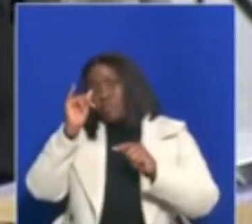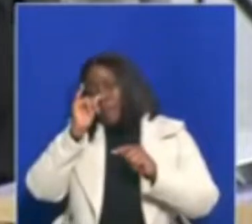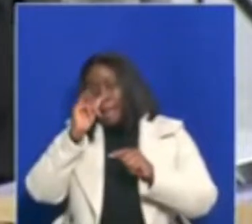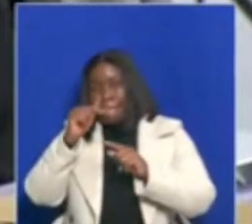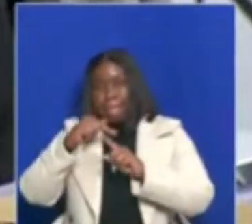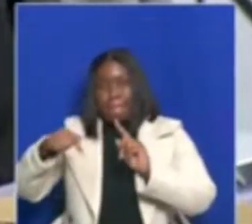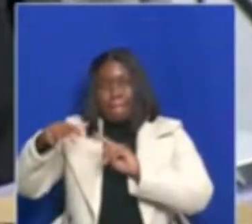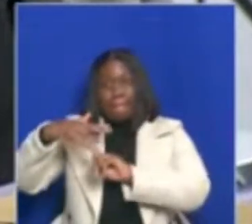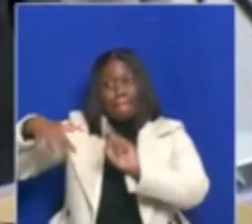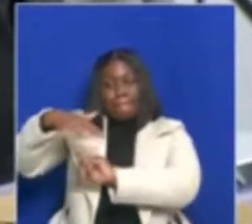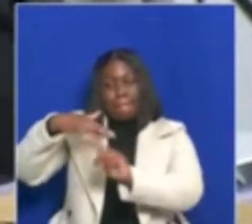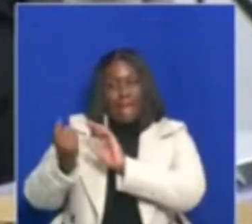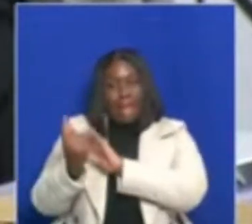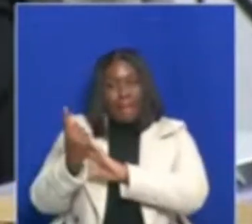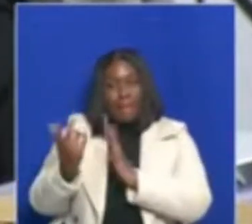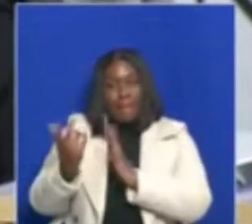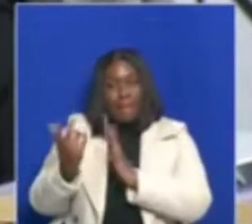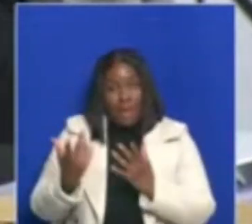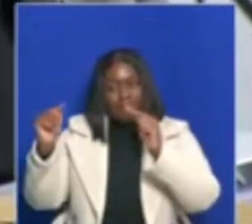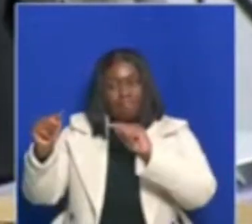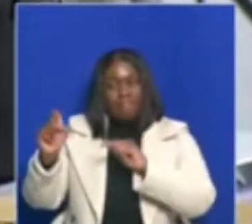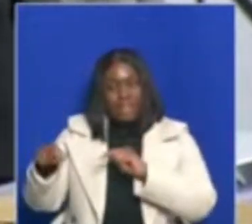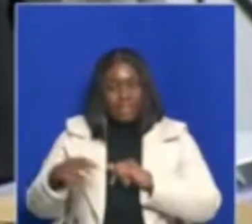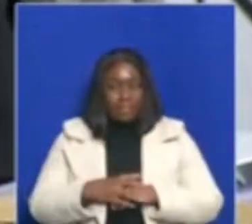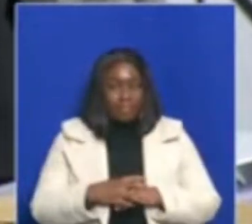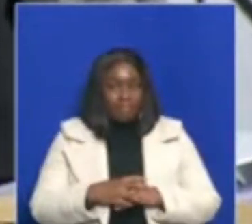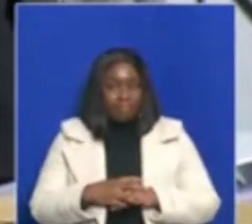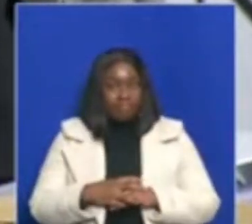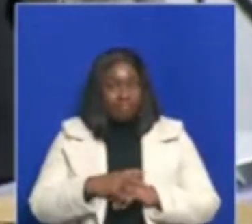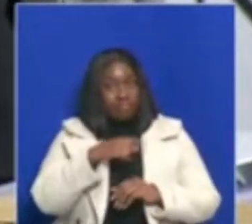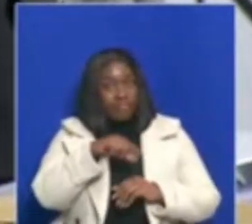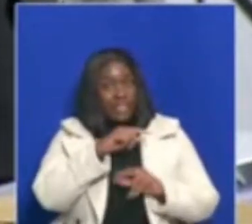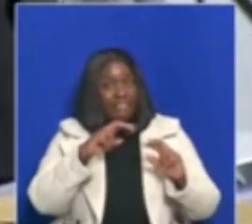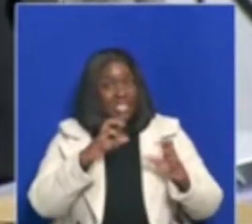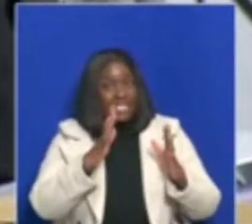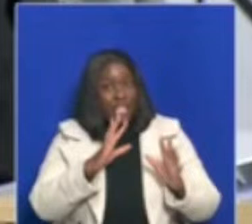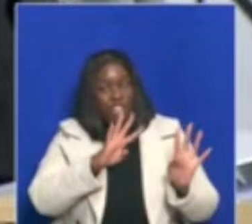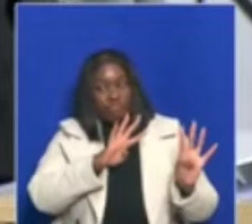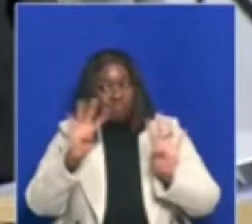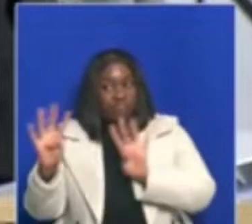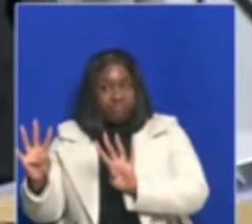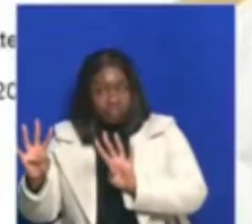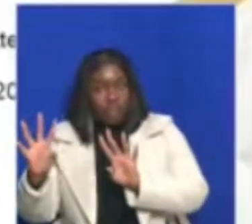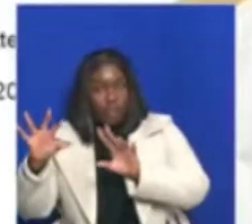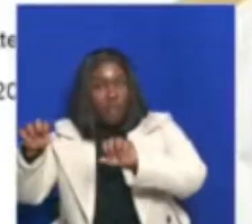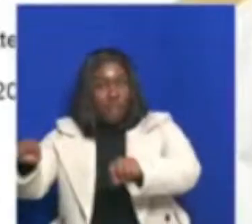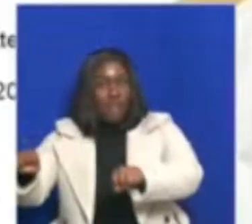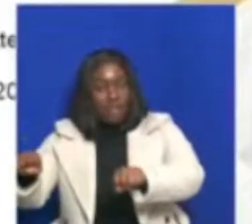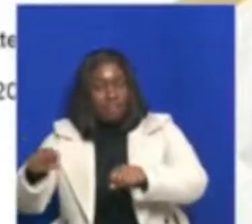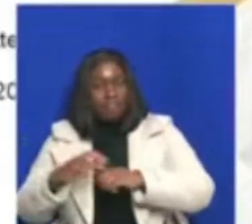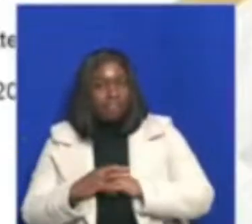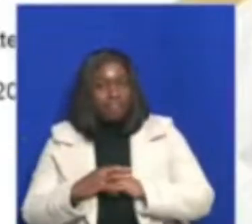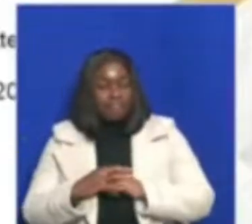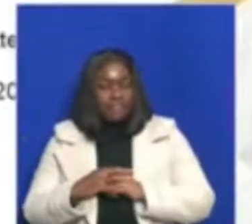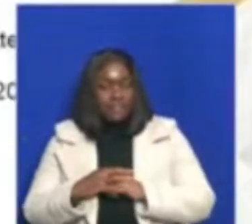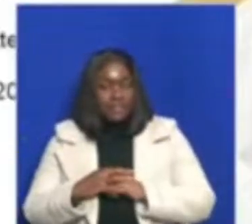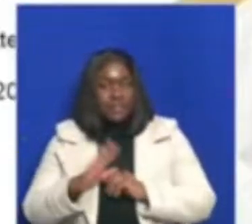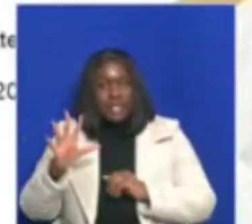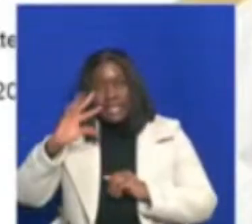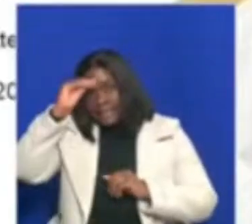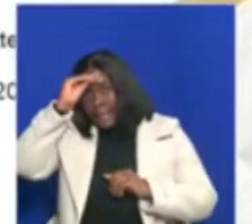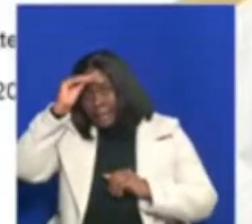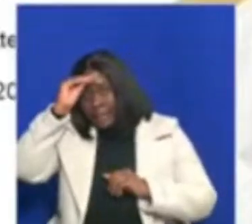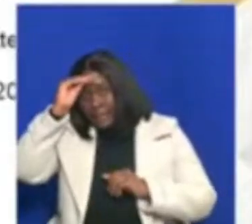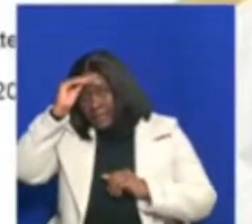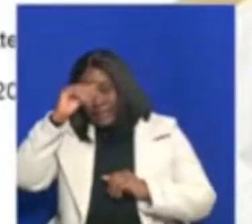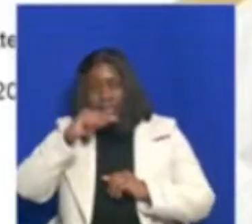When IPID investigators arrive at the crime scene, they will take over the crime scene and together with the SAP's duty officer will conduct